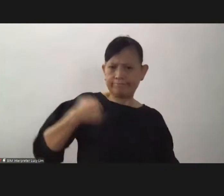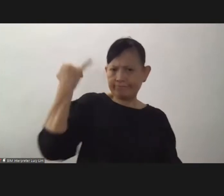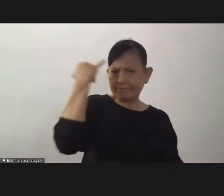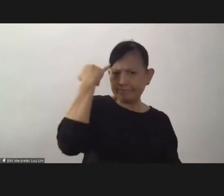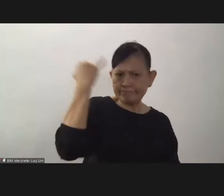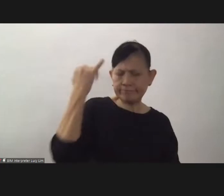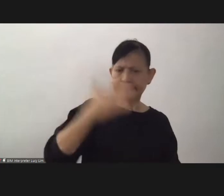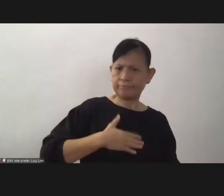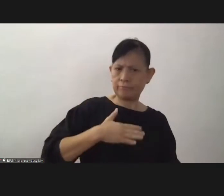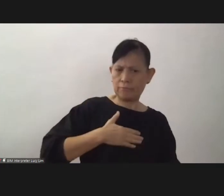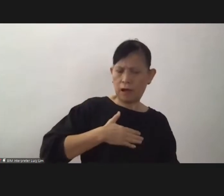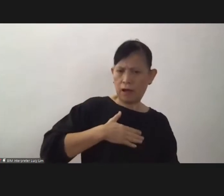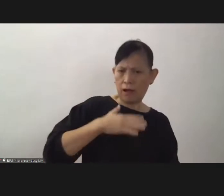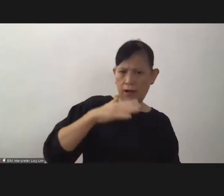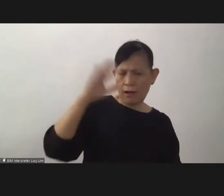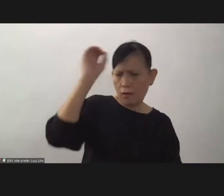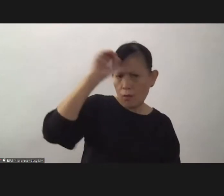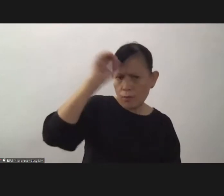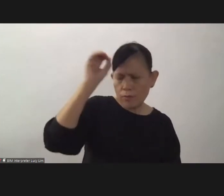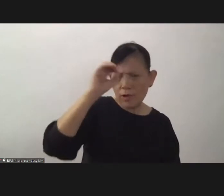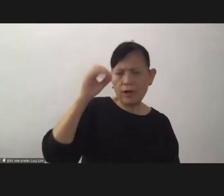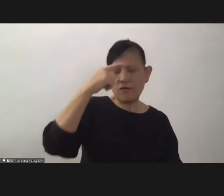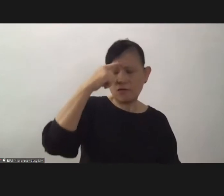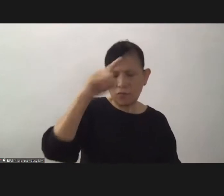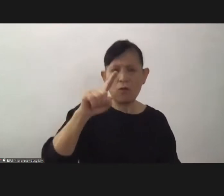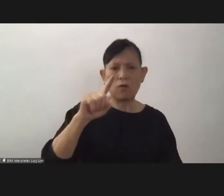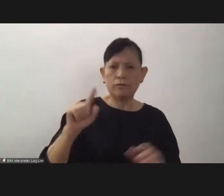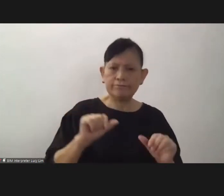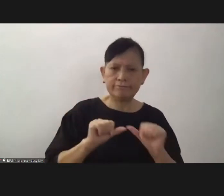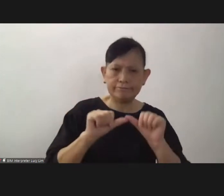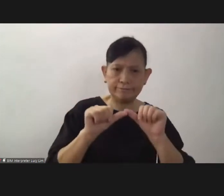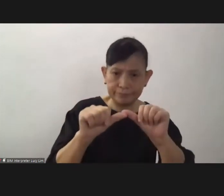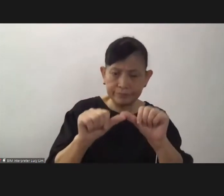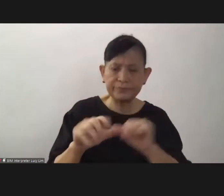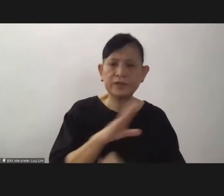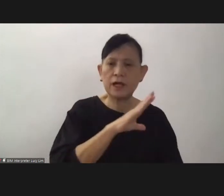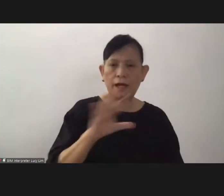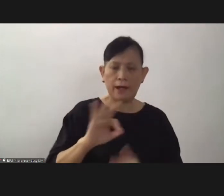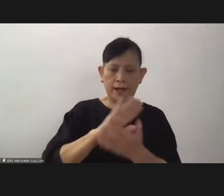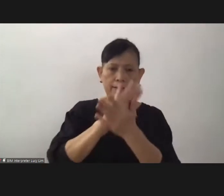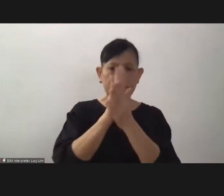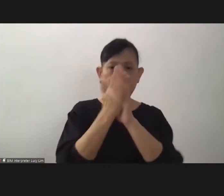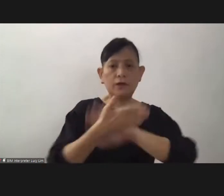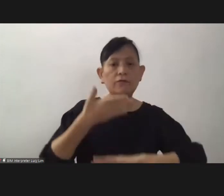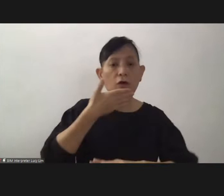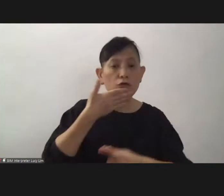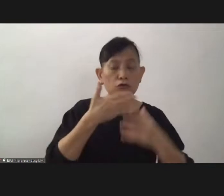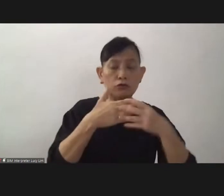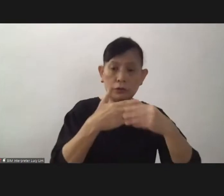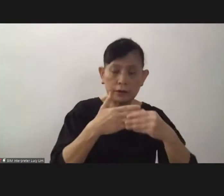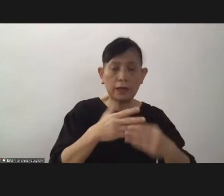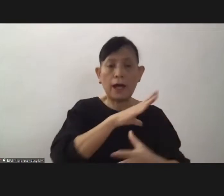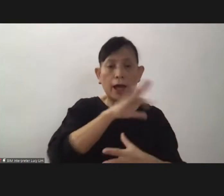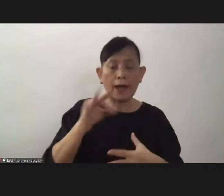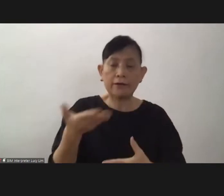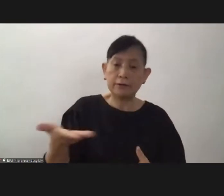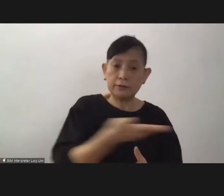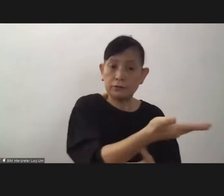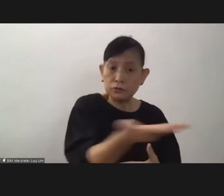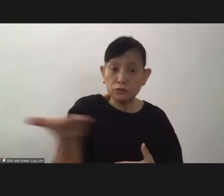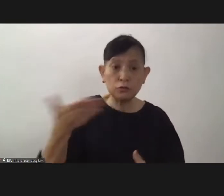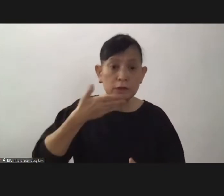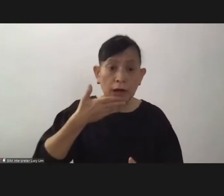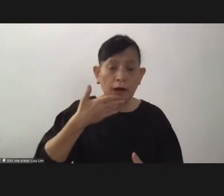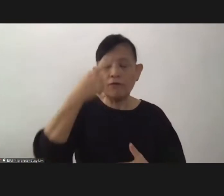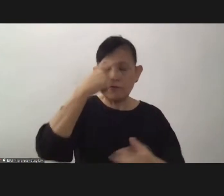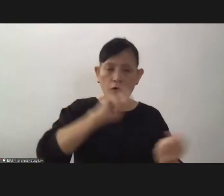on critical nation-building issues while connecting them to youth leaders and change makers to inspire